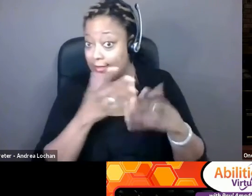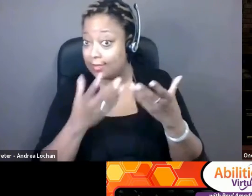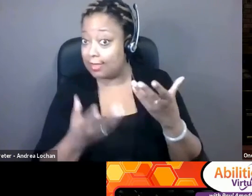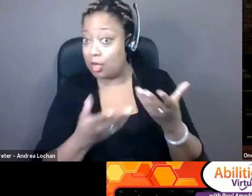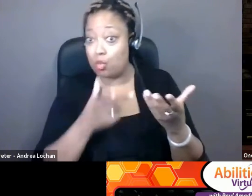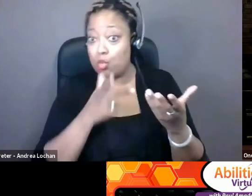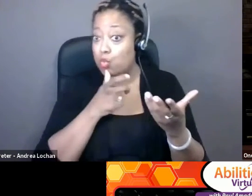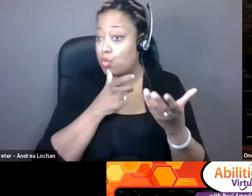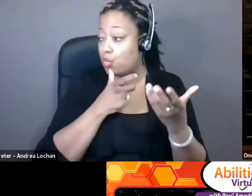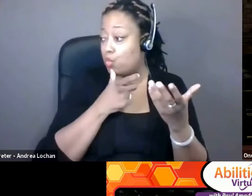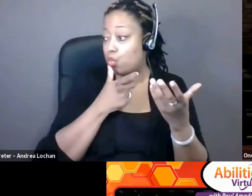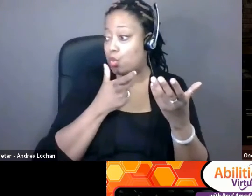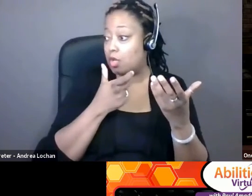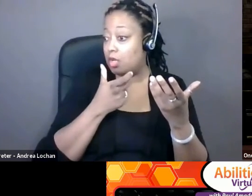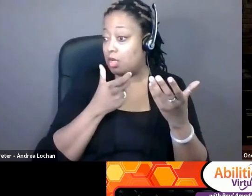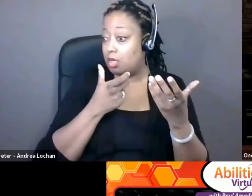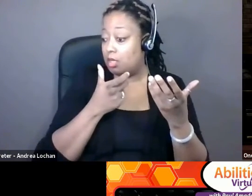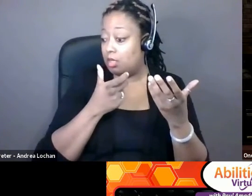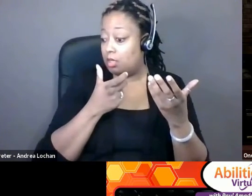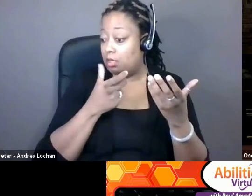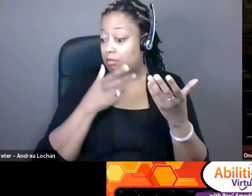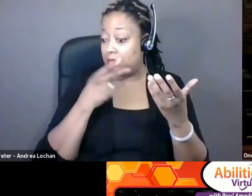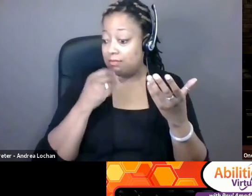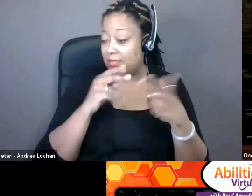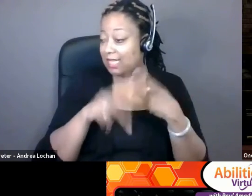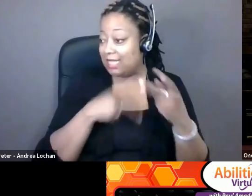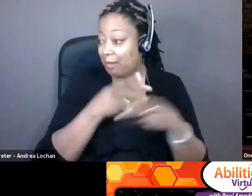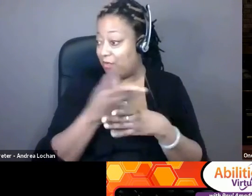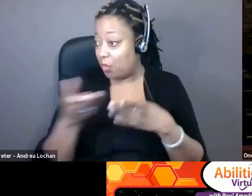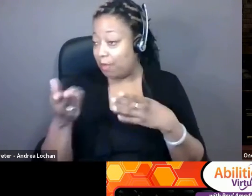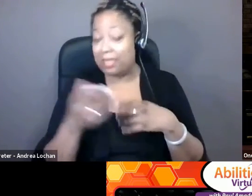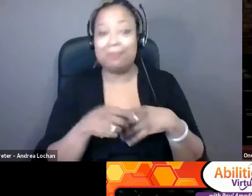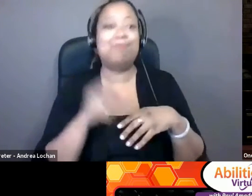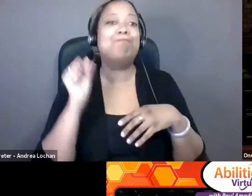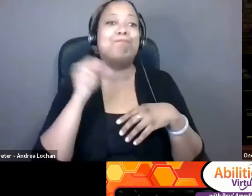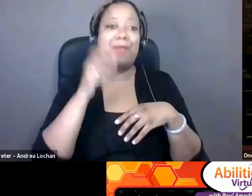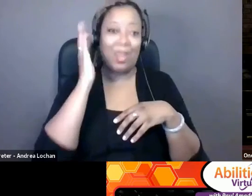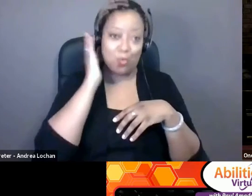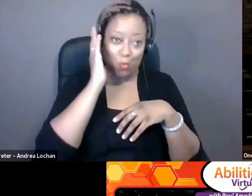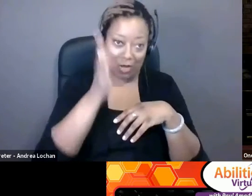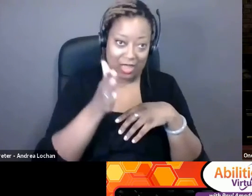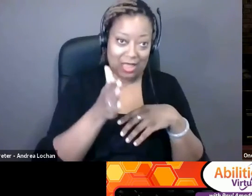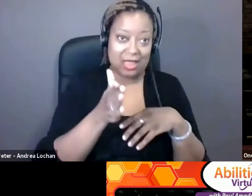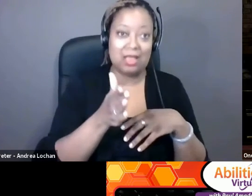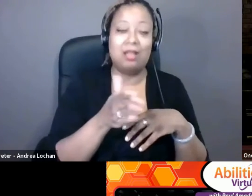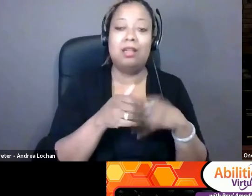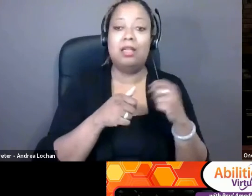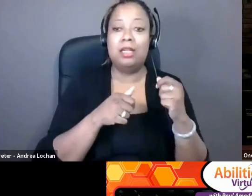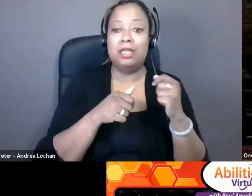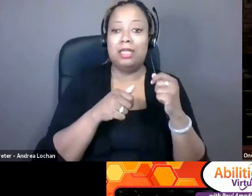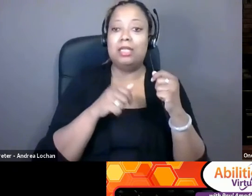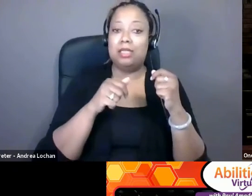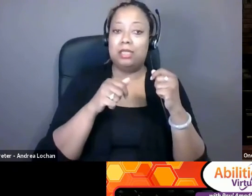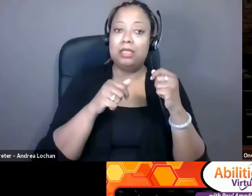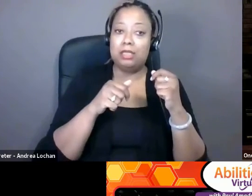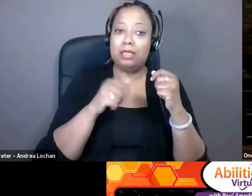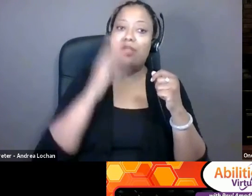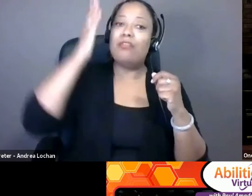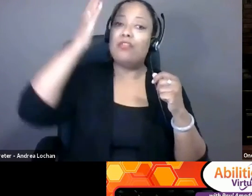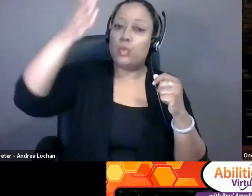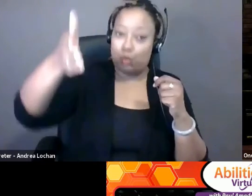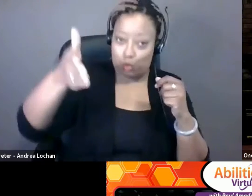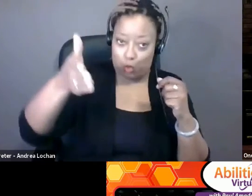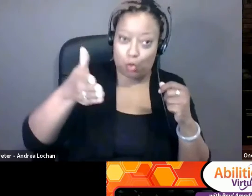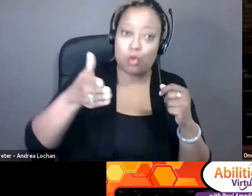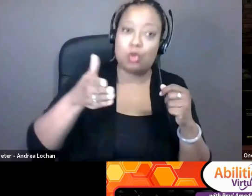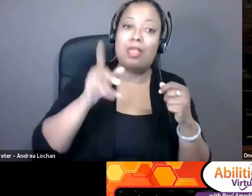who kind of have these type of different equipments out there too? It will be, I should say, in the future. That is something that is